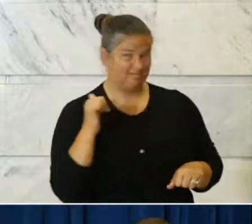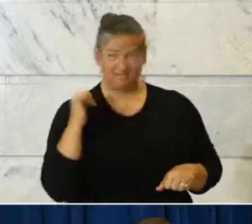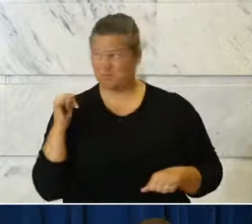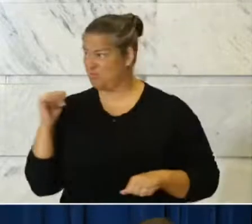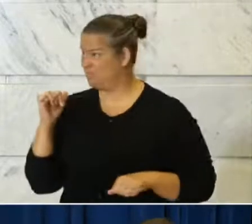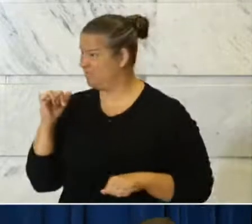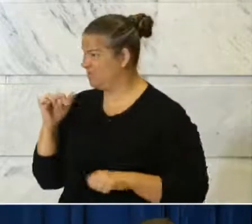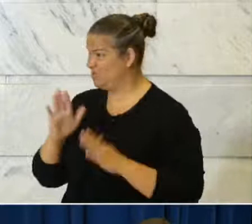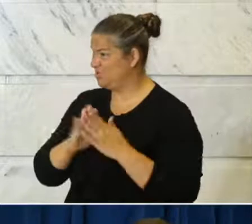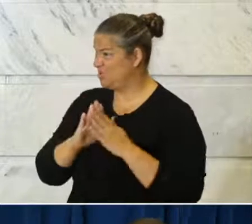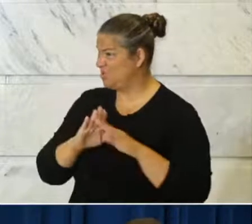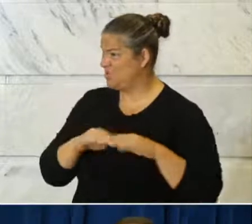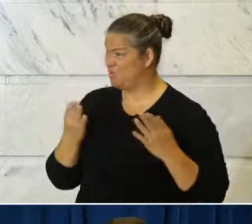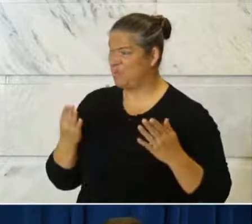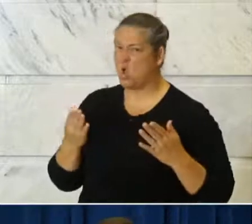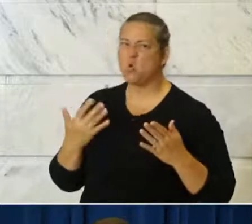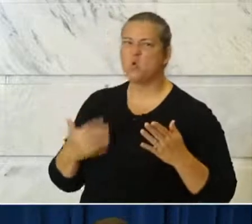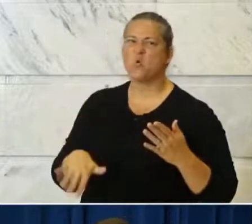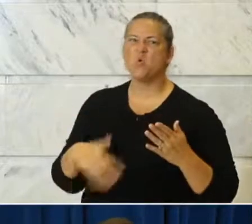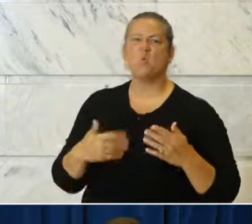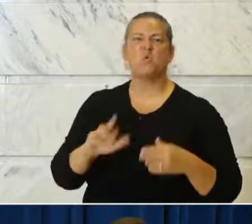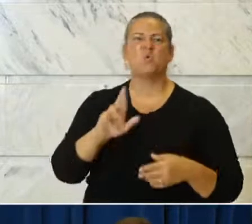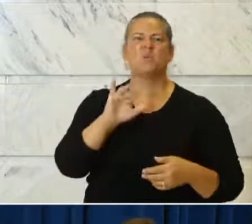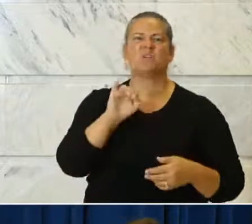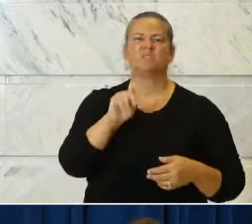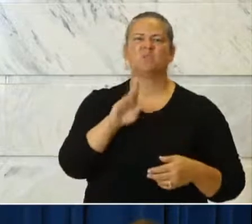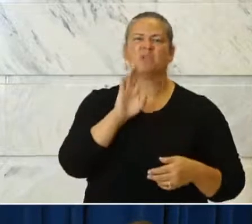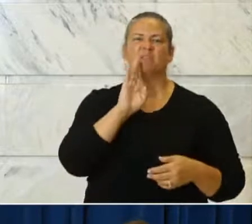be certainly at risk.